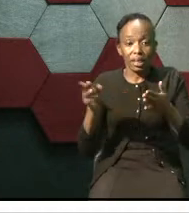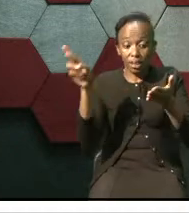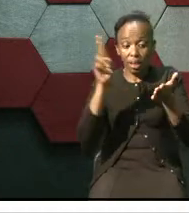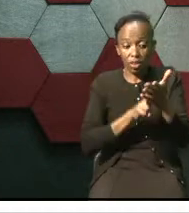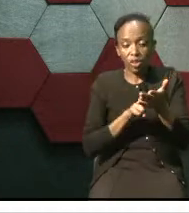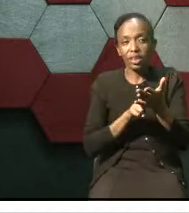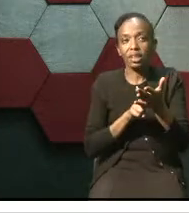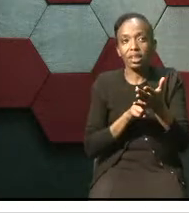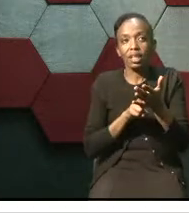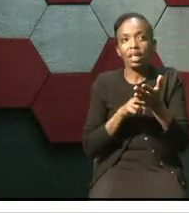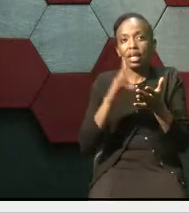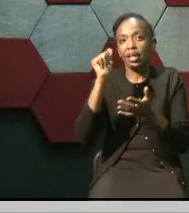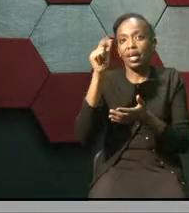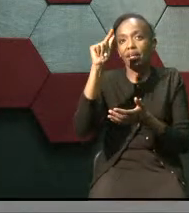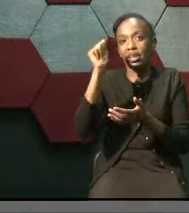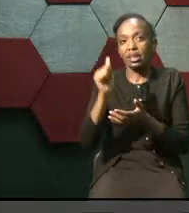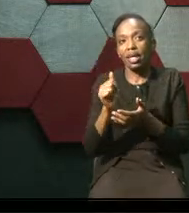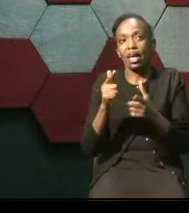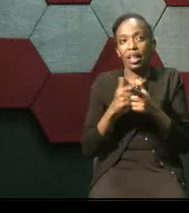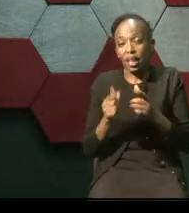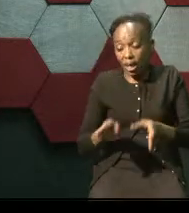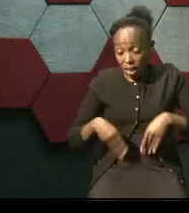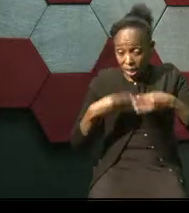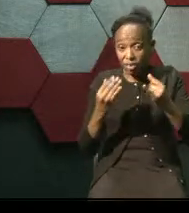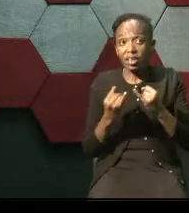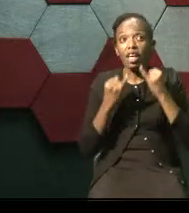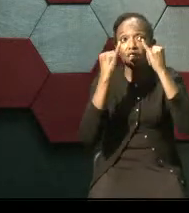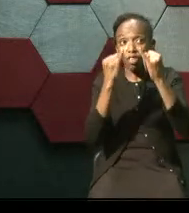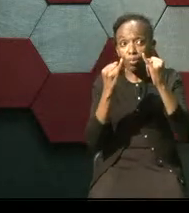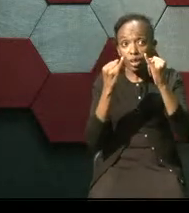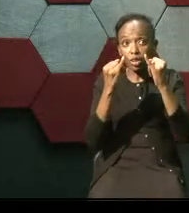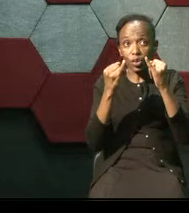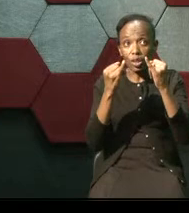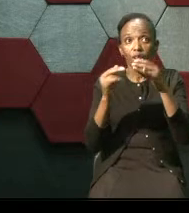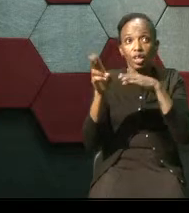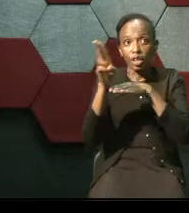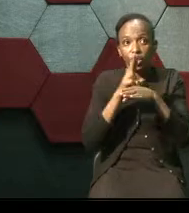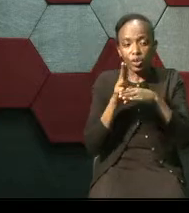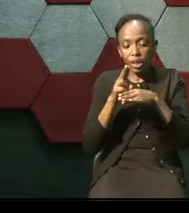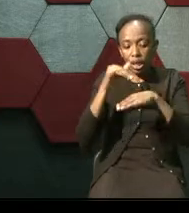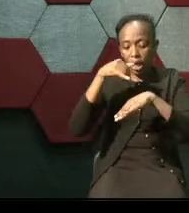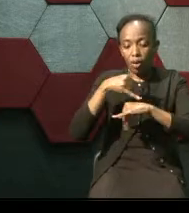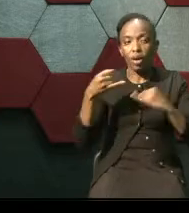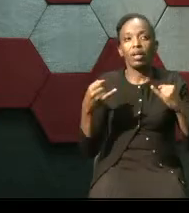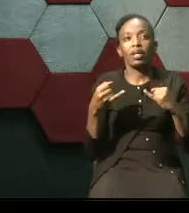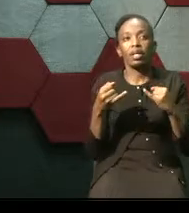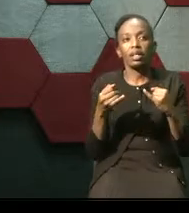it records data and relays the information into using a wireless